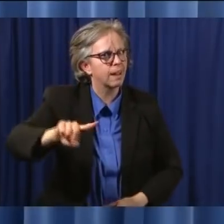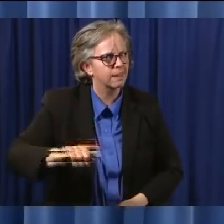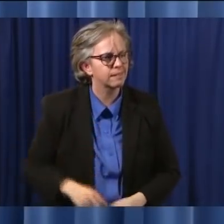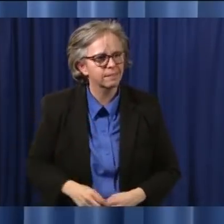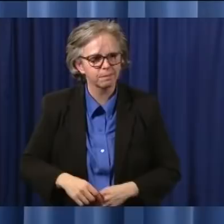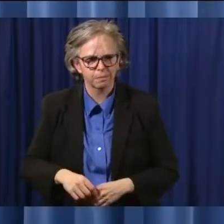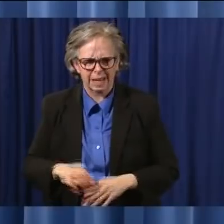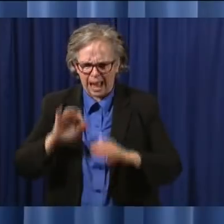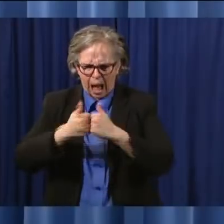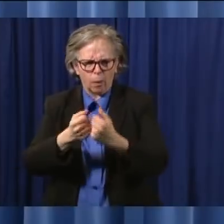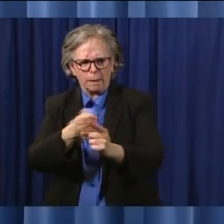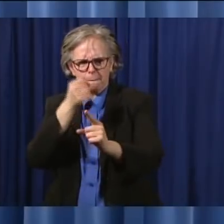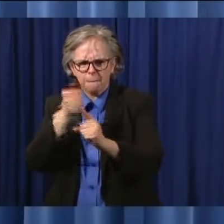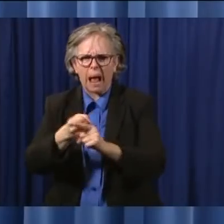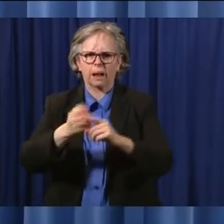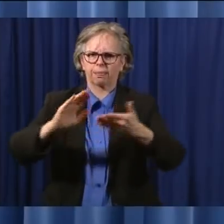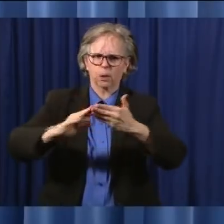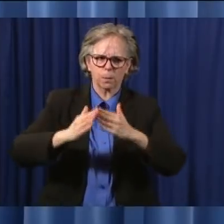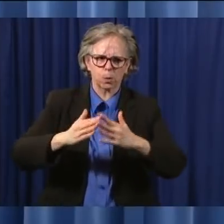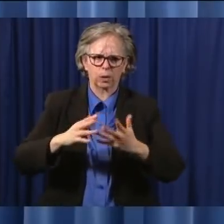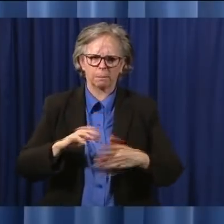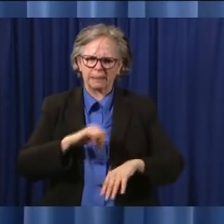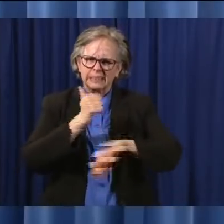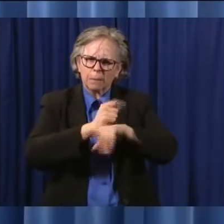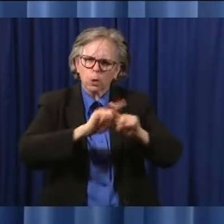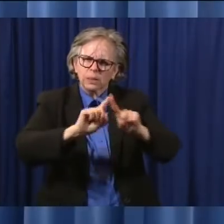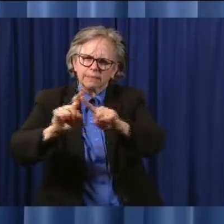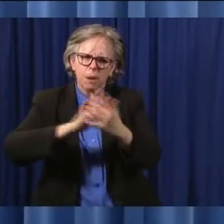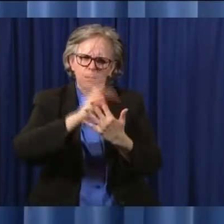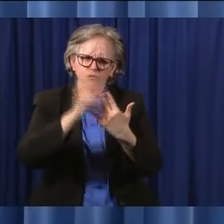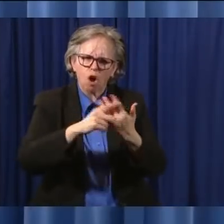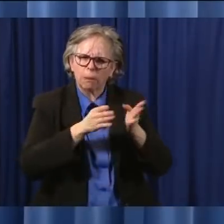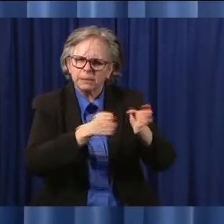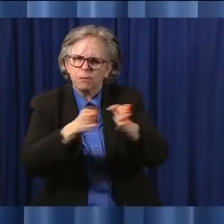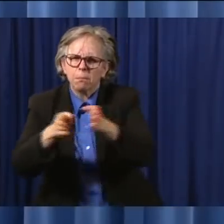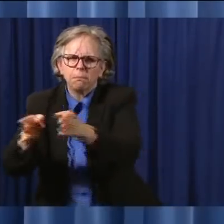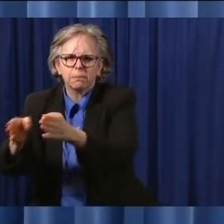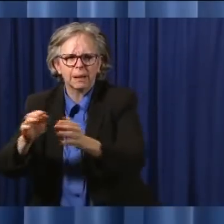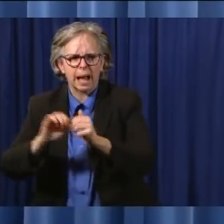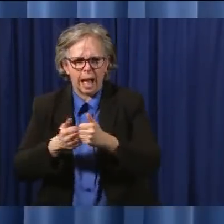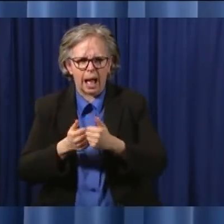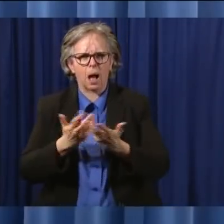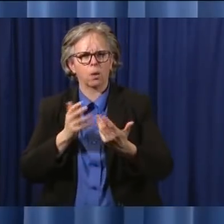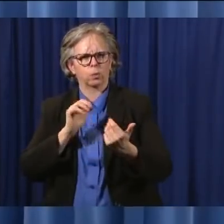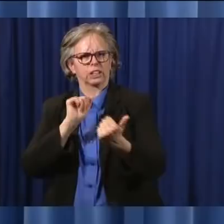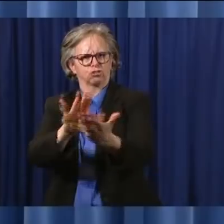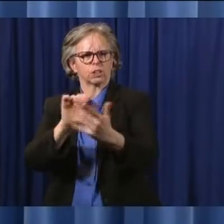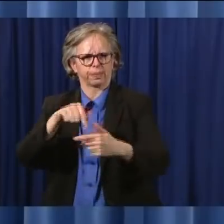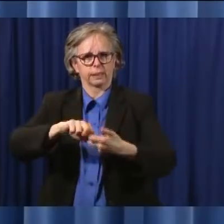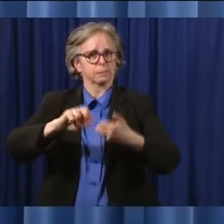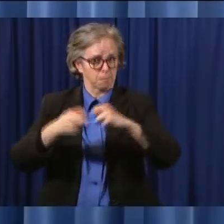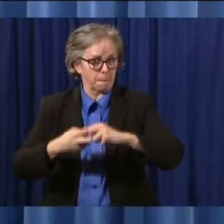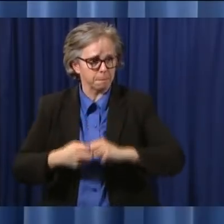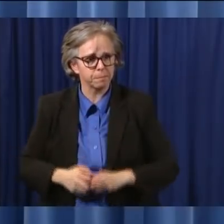address them on all fronts. They also help to increase minority representation in health-related